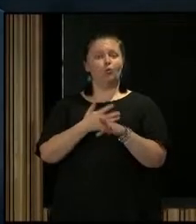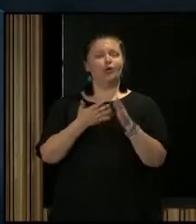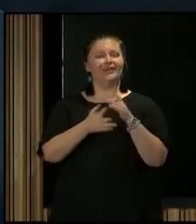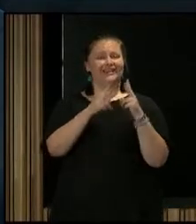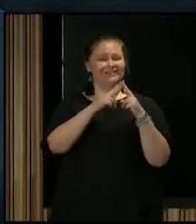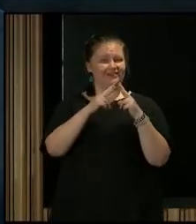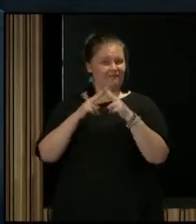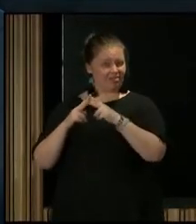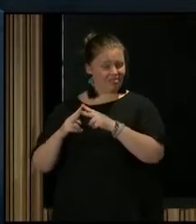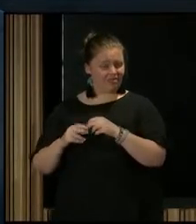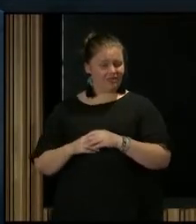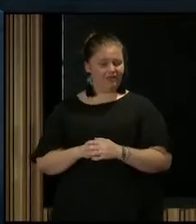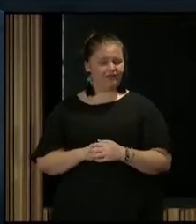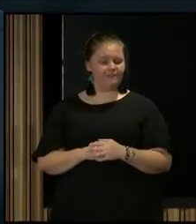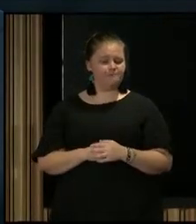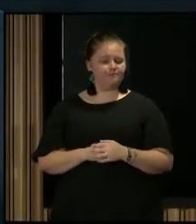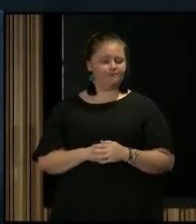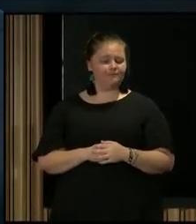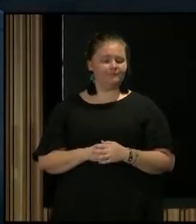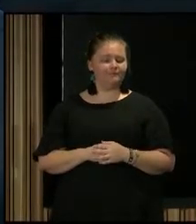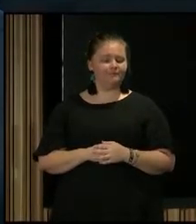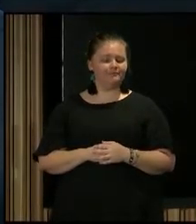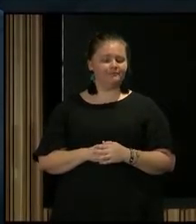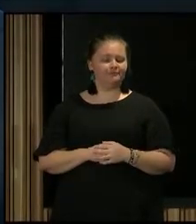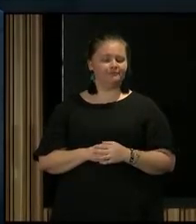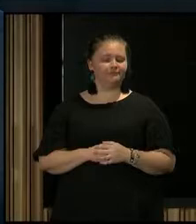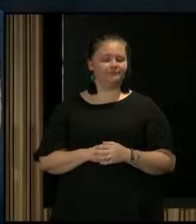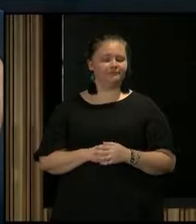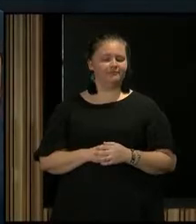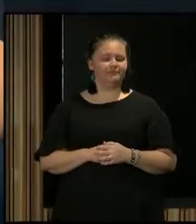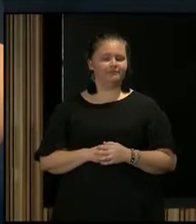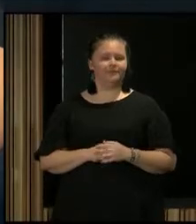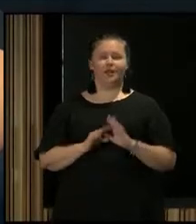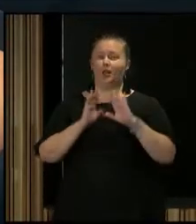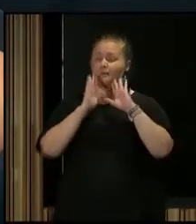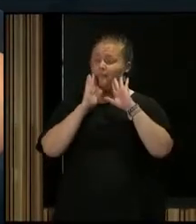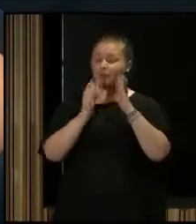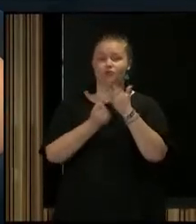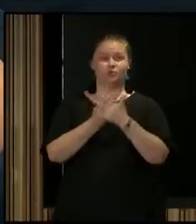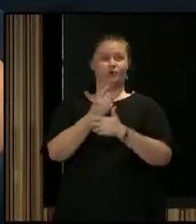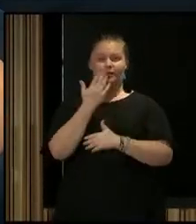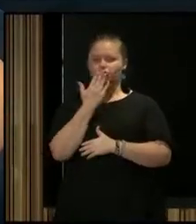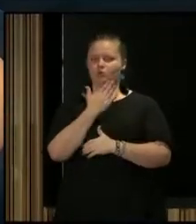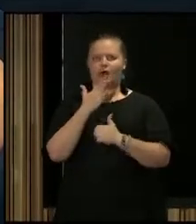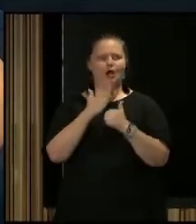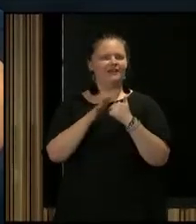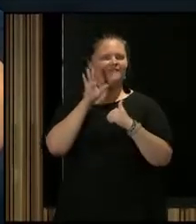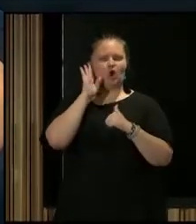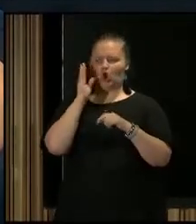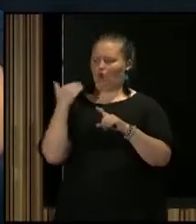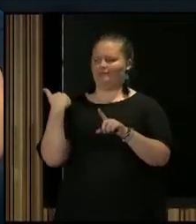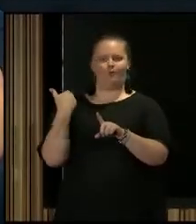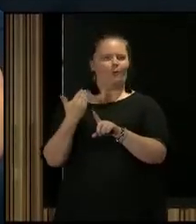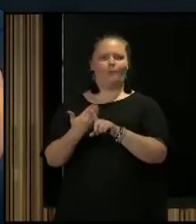Townsville. And I had the most wonderful opportunity. There was a school, and I've never heard of any other school ever do